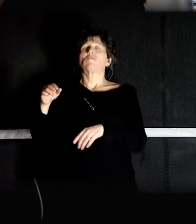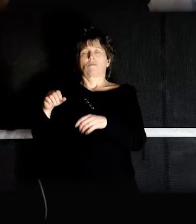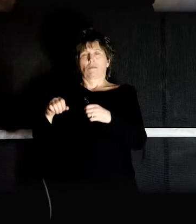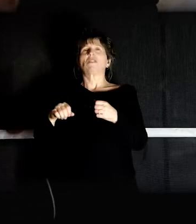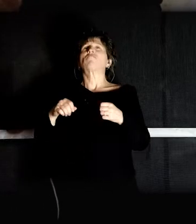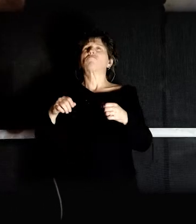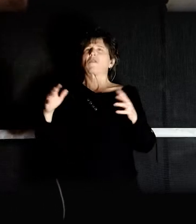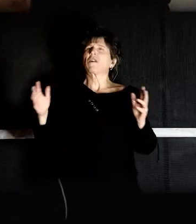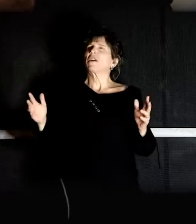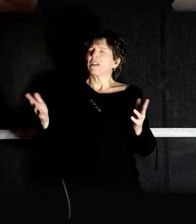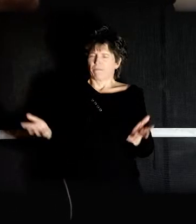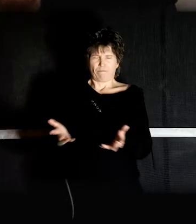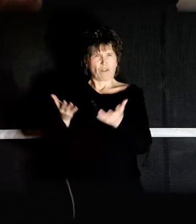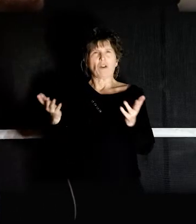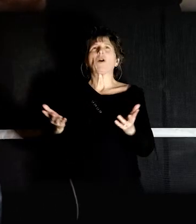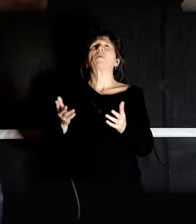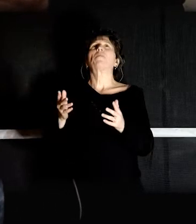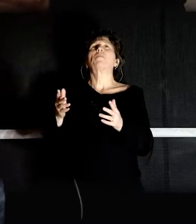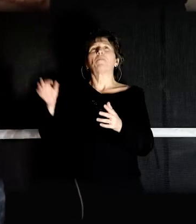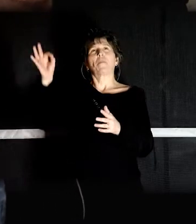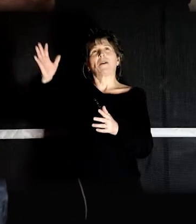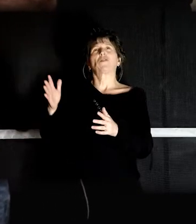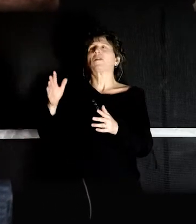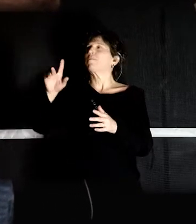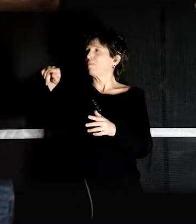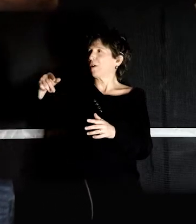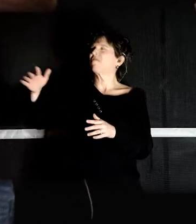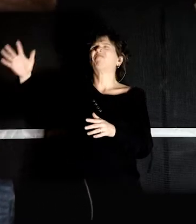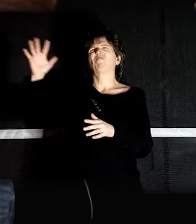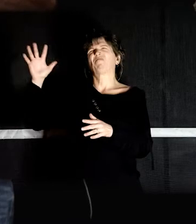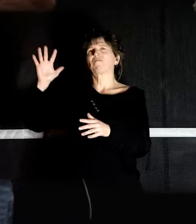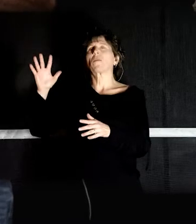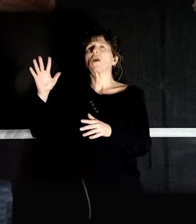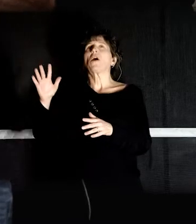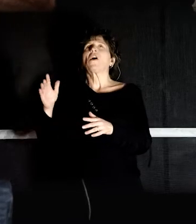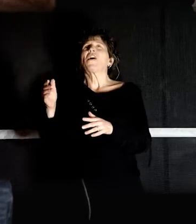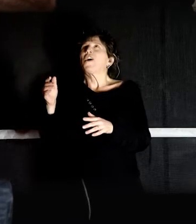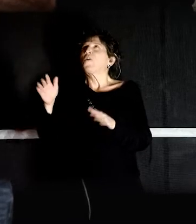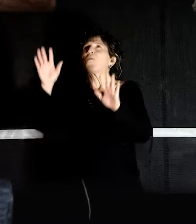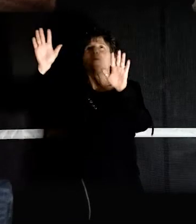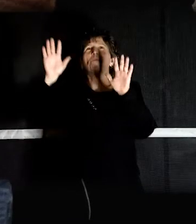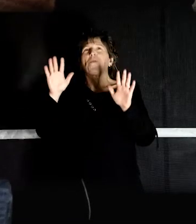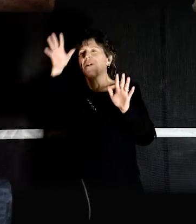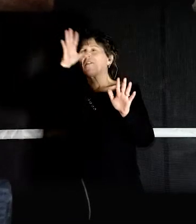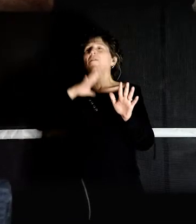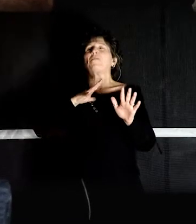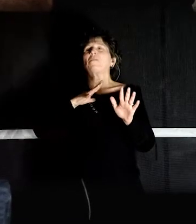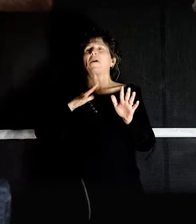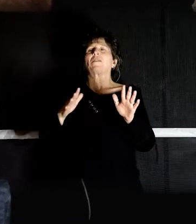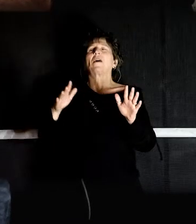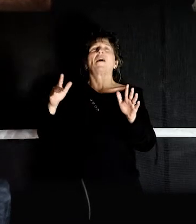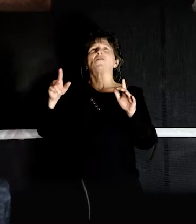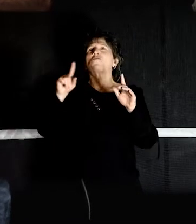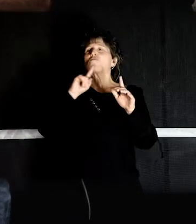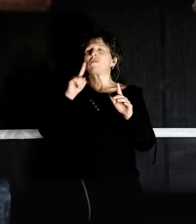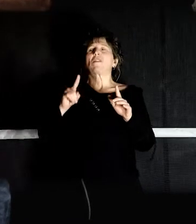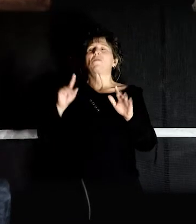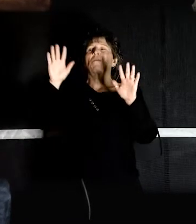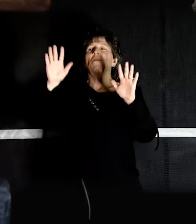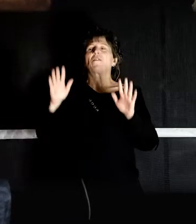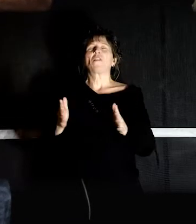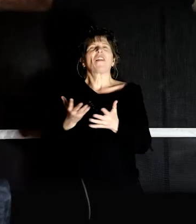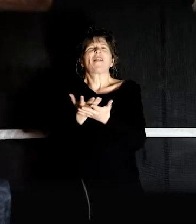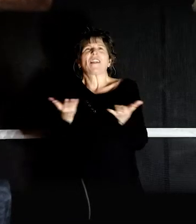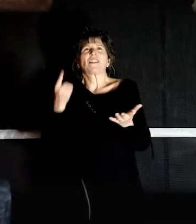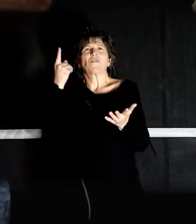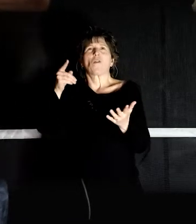a youth pastor at Pure Heart several years back, and he's just a great guy doing some wonderful things with his church and through his